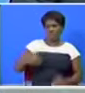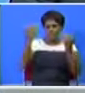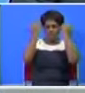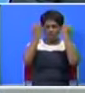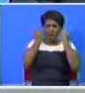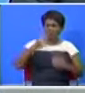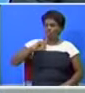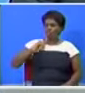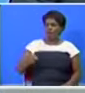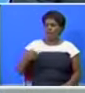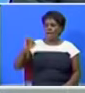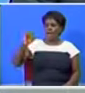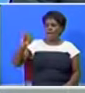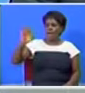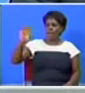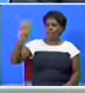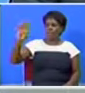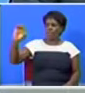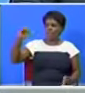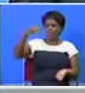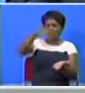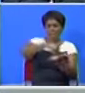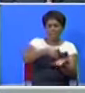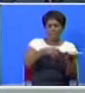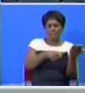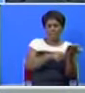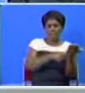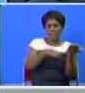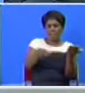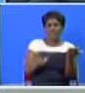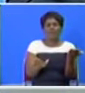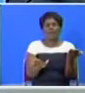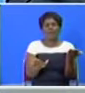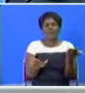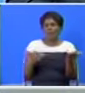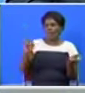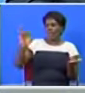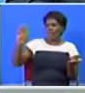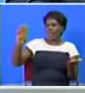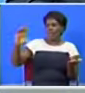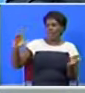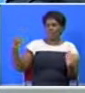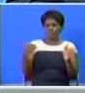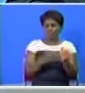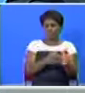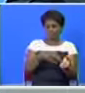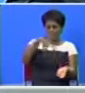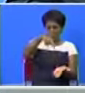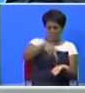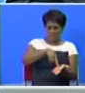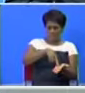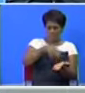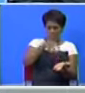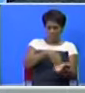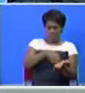Independent Electoral and Boundaries Commission to include her name on the ballot paper. Indeed, the electoral body IEBC had barred her from contesting for the